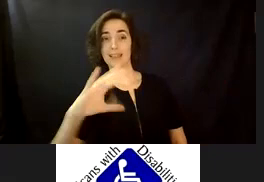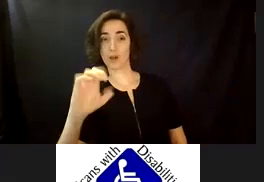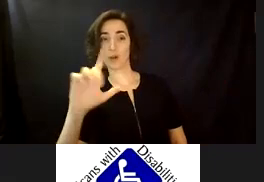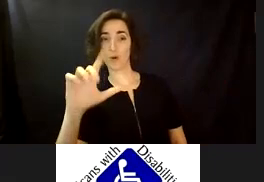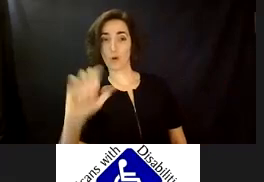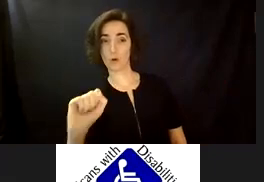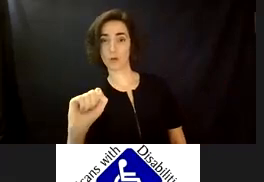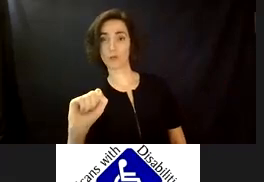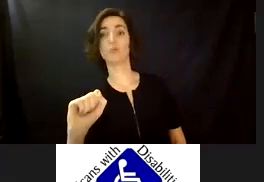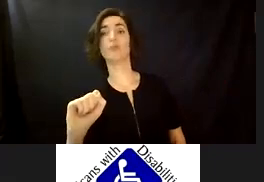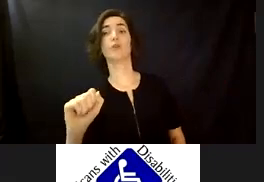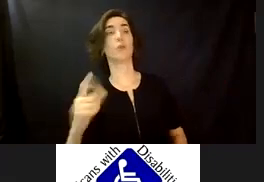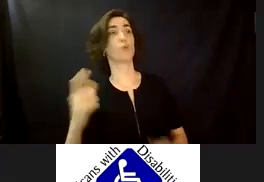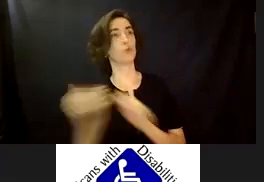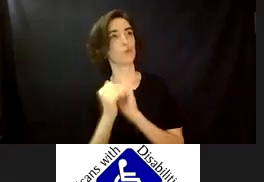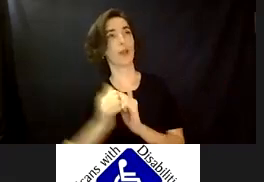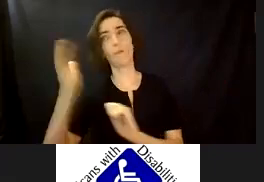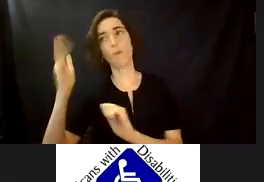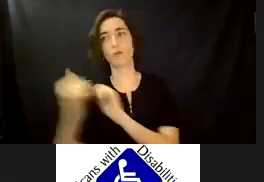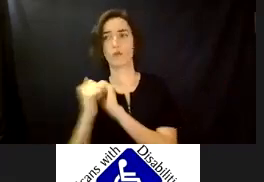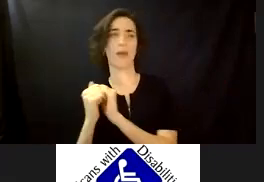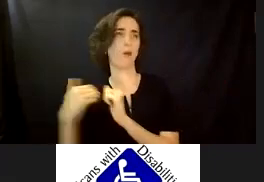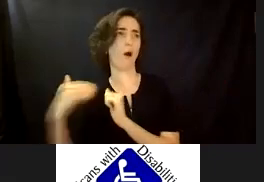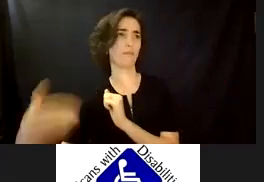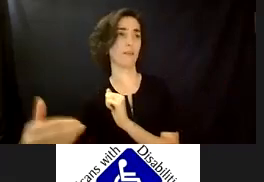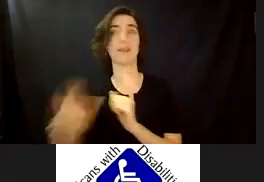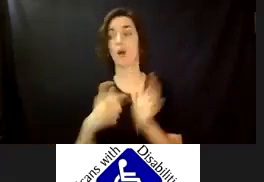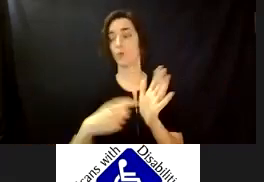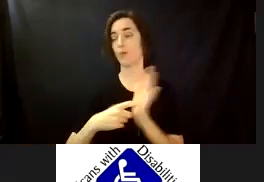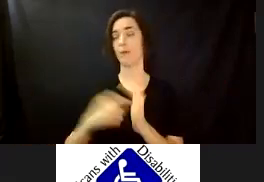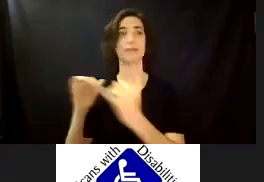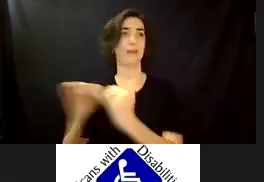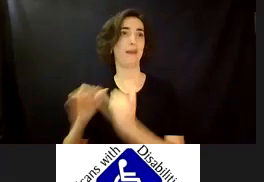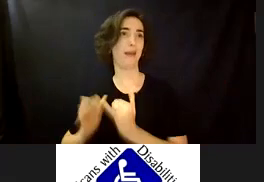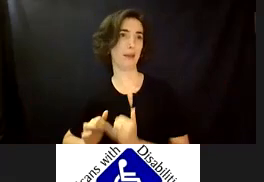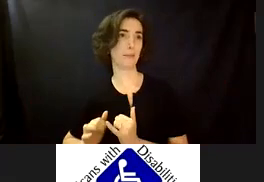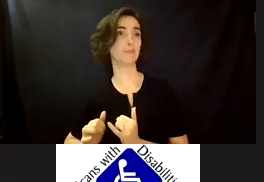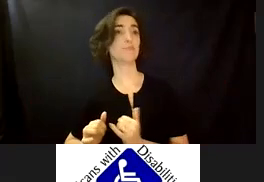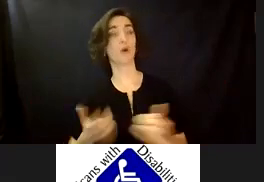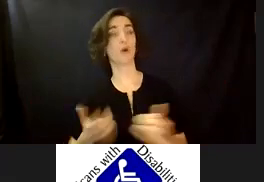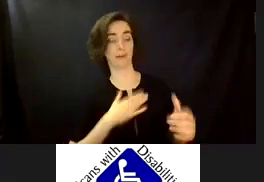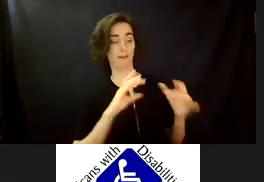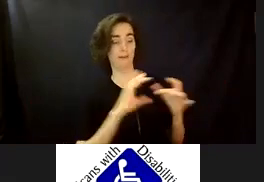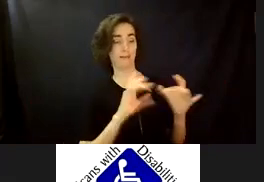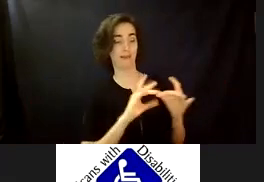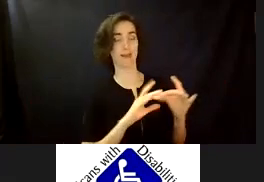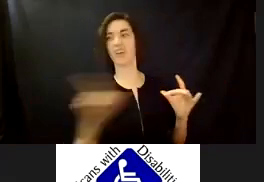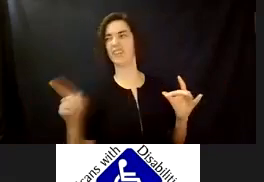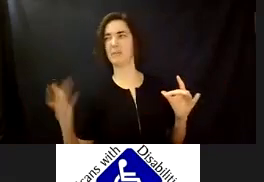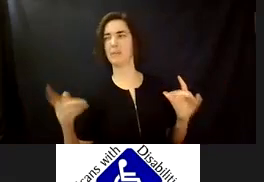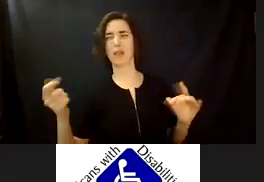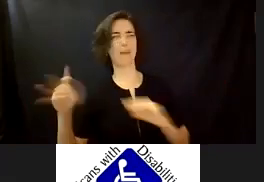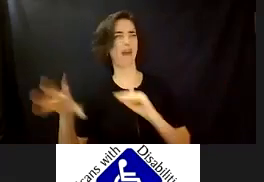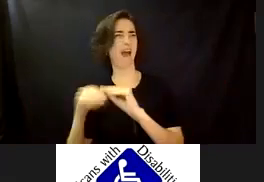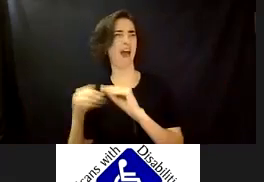presented together multiple times. We all have very similar requirements. So, you know, what I say likely, they might have a few different things to add in if they go